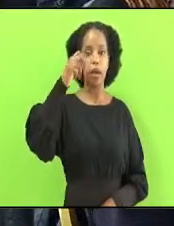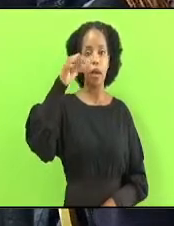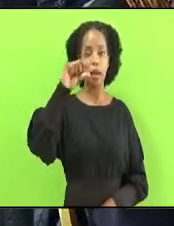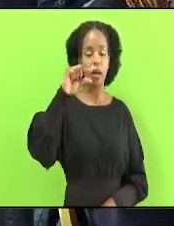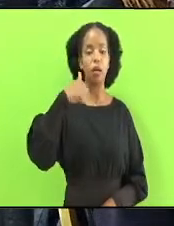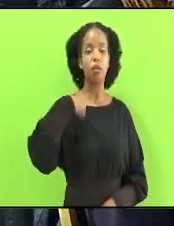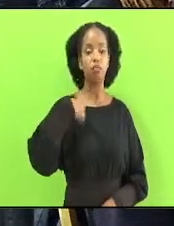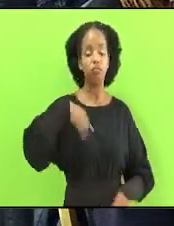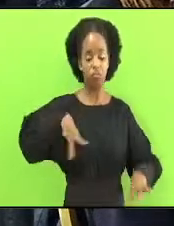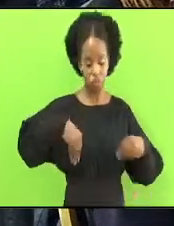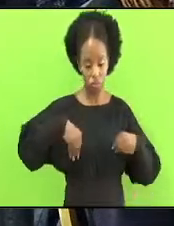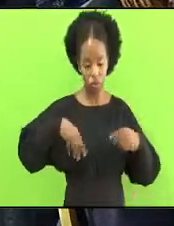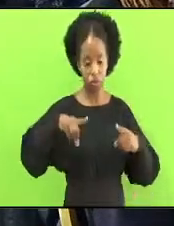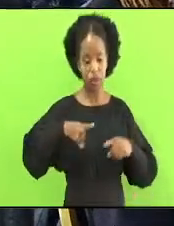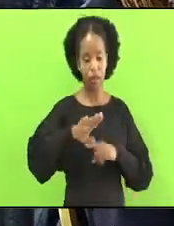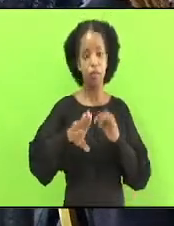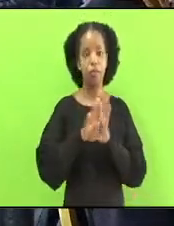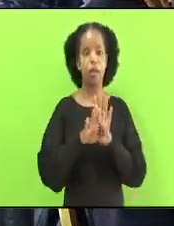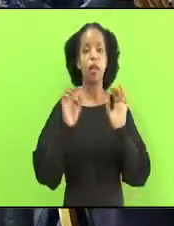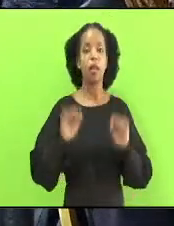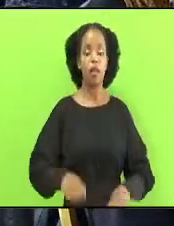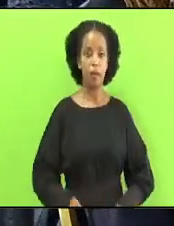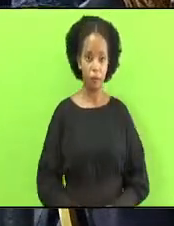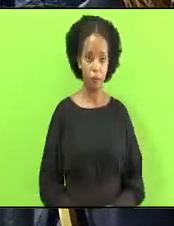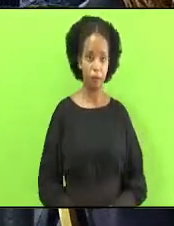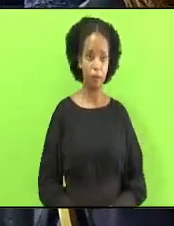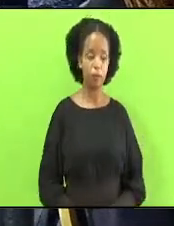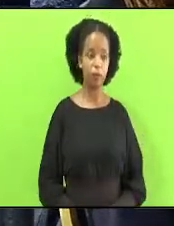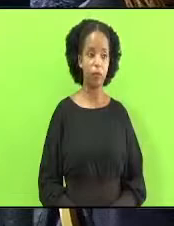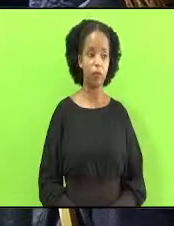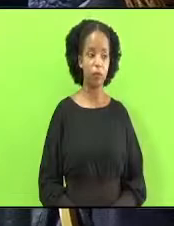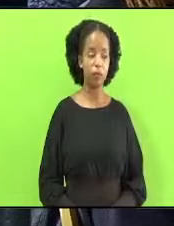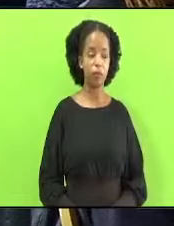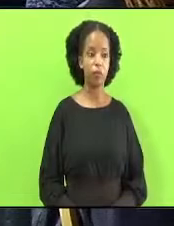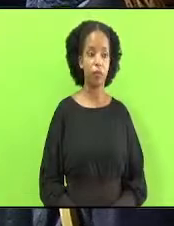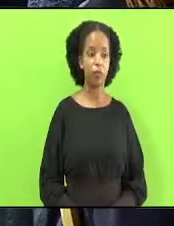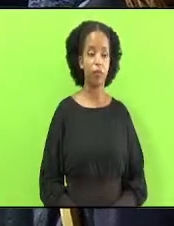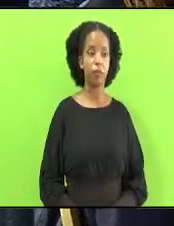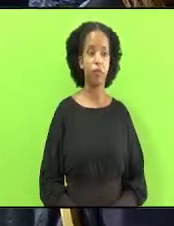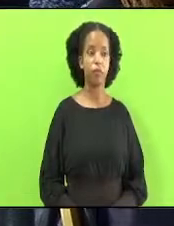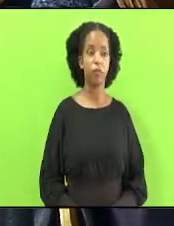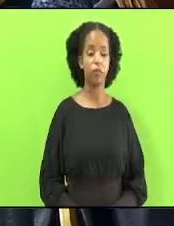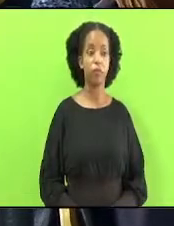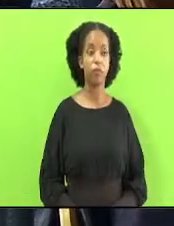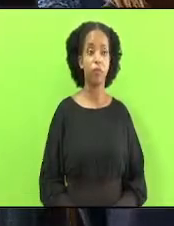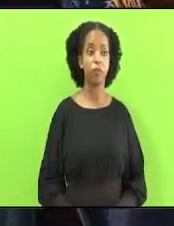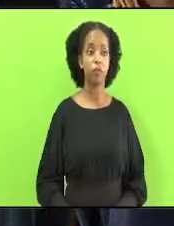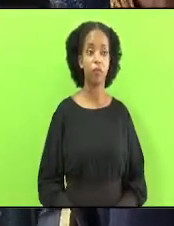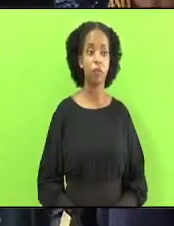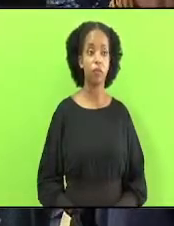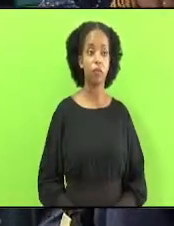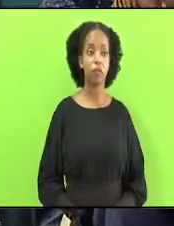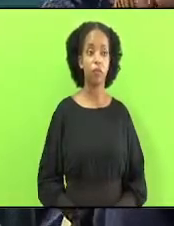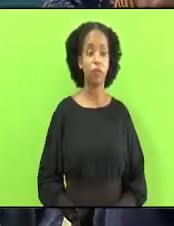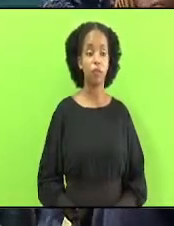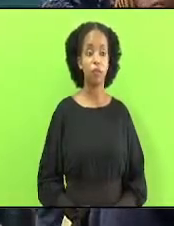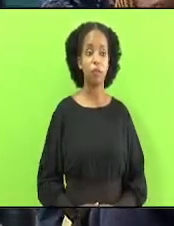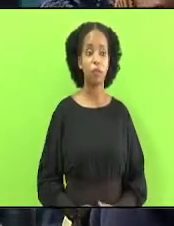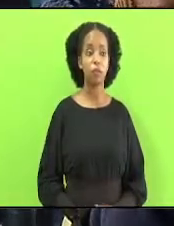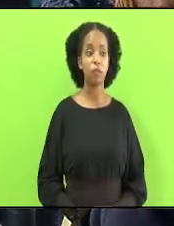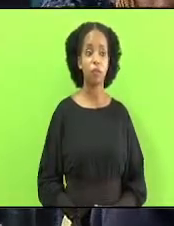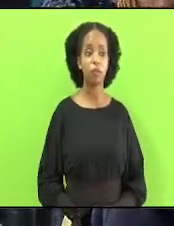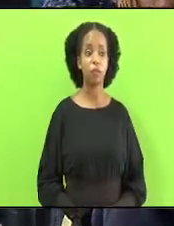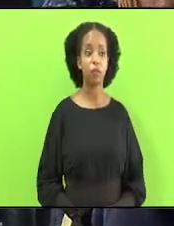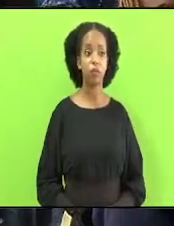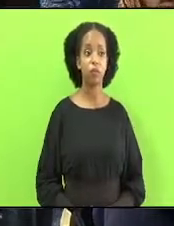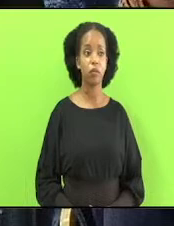Dumelang batsamaisi ba tiro ke dumedisa le setšhaba ka kakaretso nna